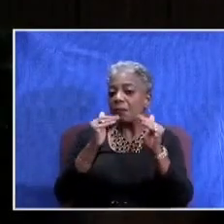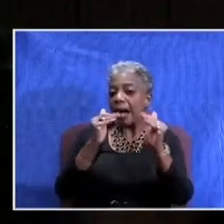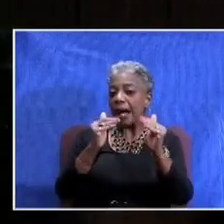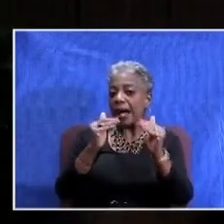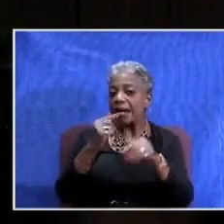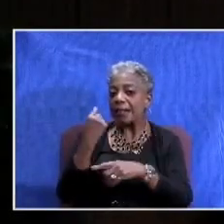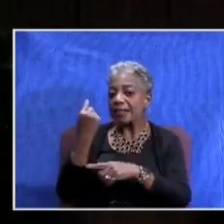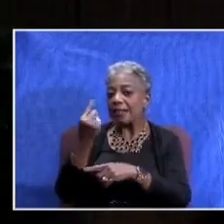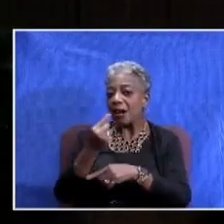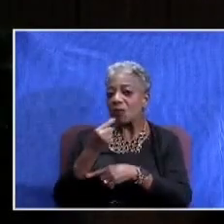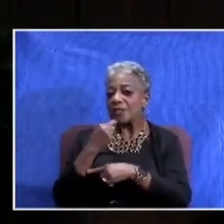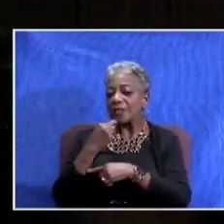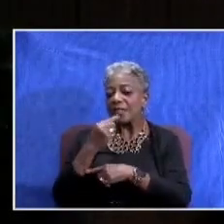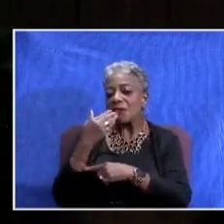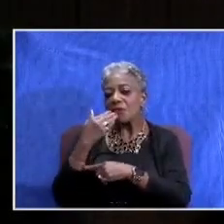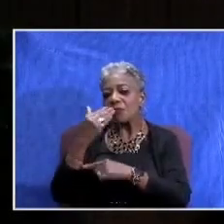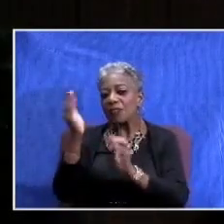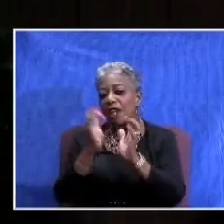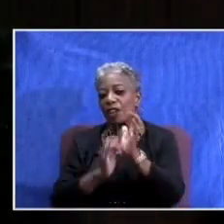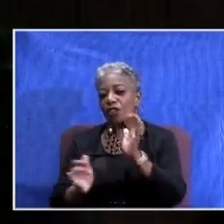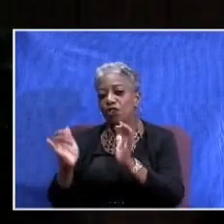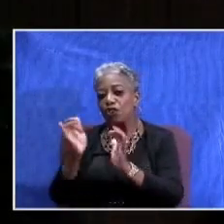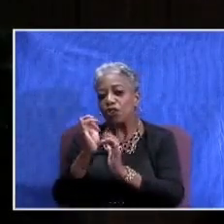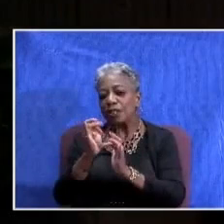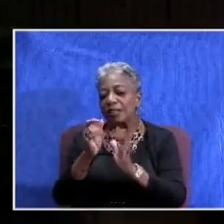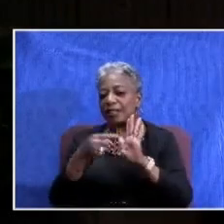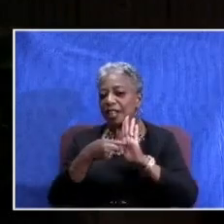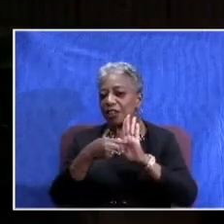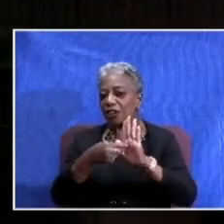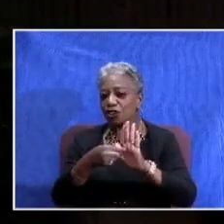And no justice. So